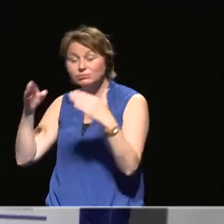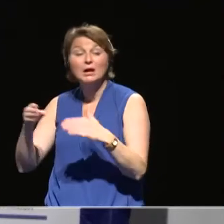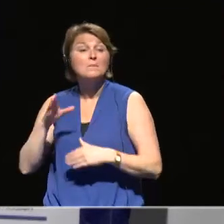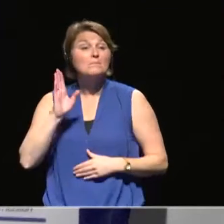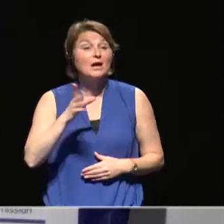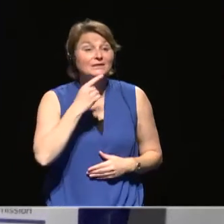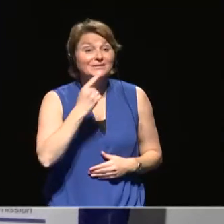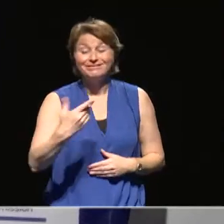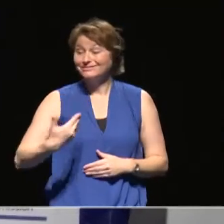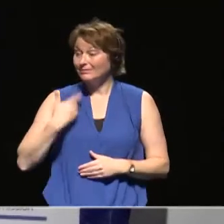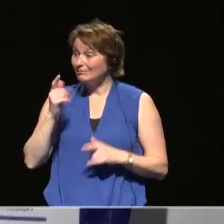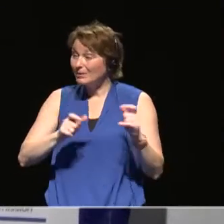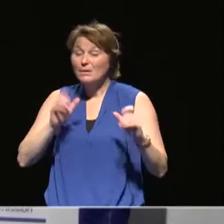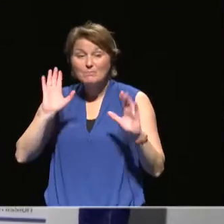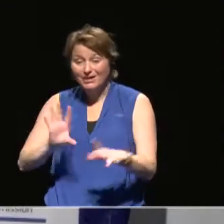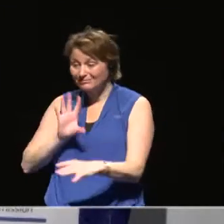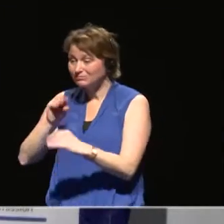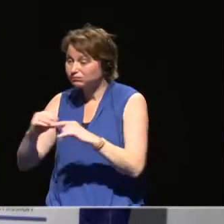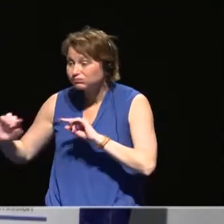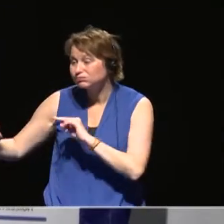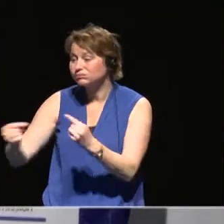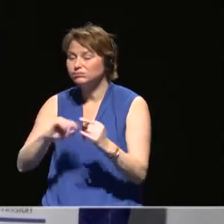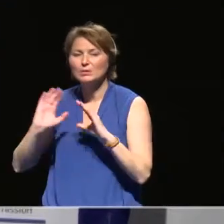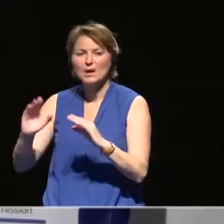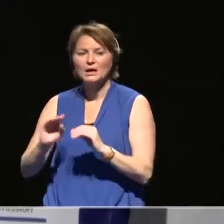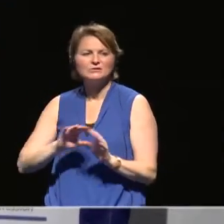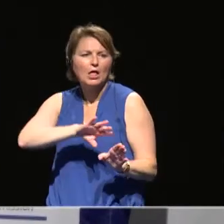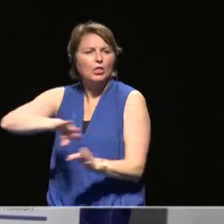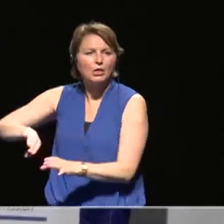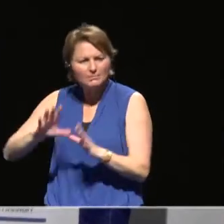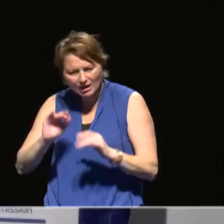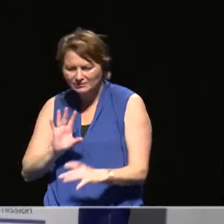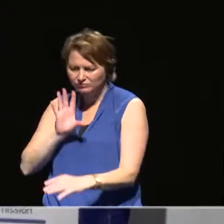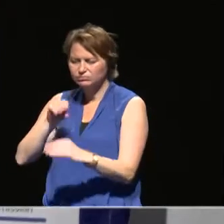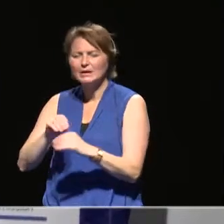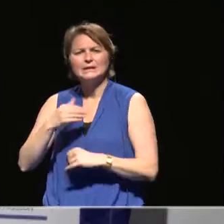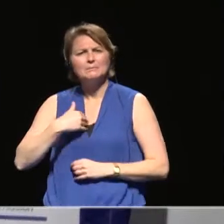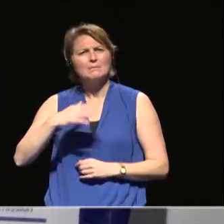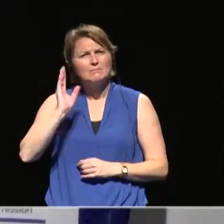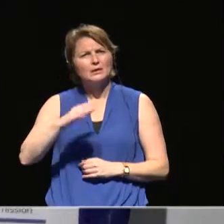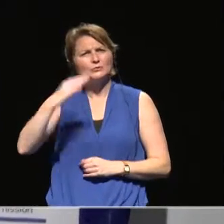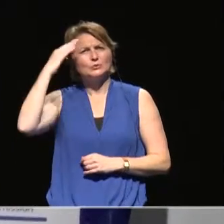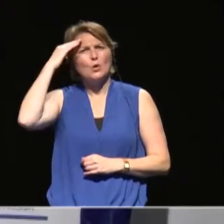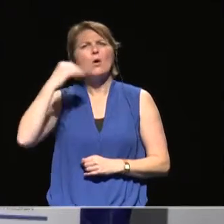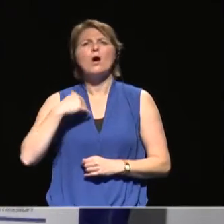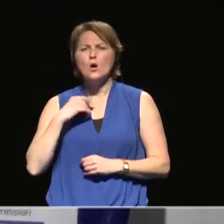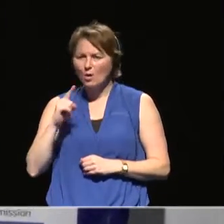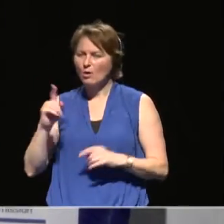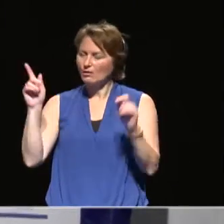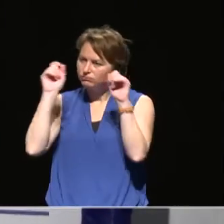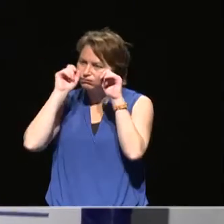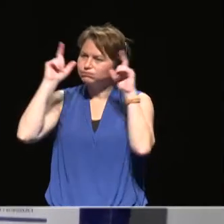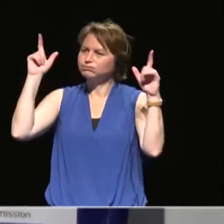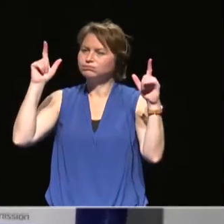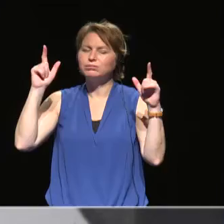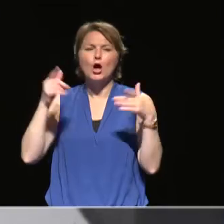be involved in these discussions. Young people need to know how and with what the public